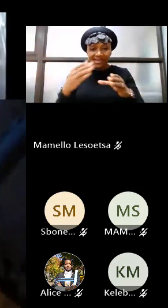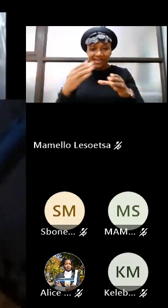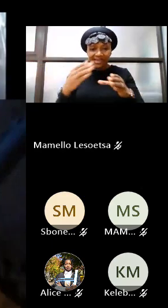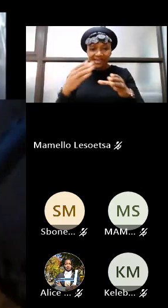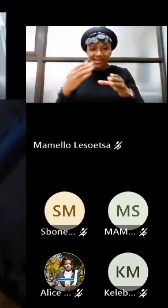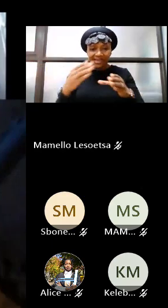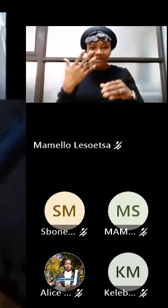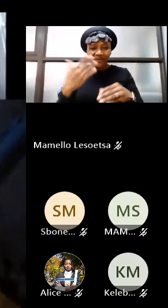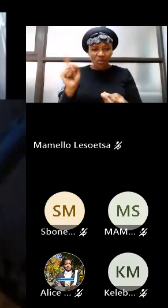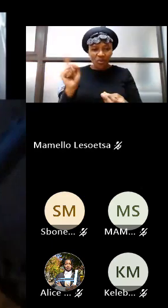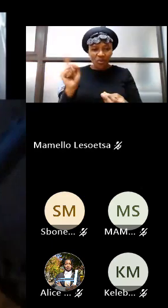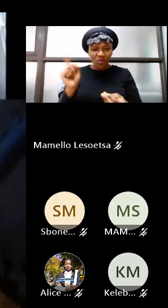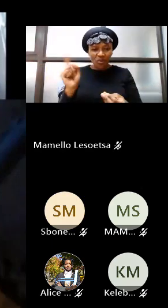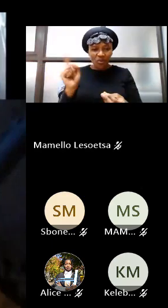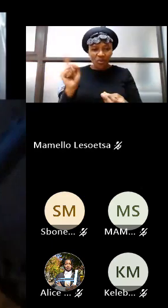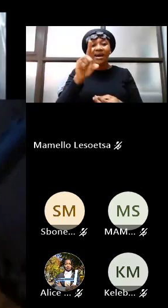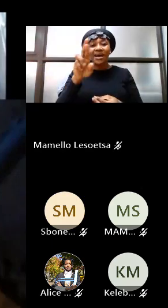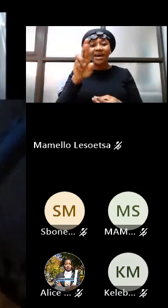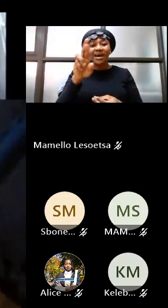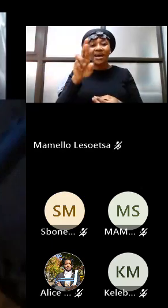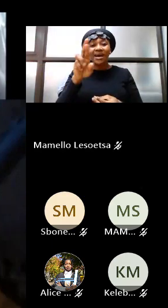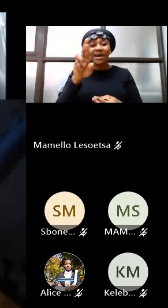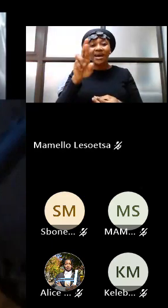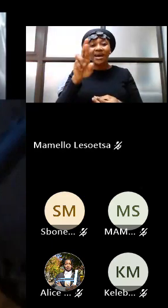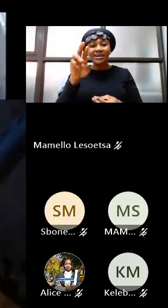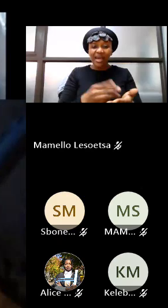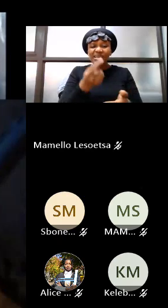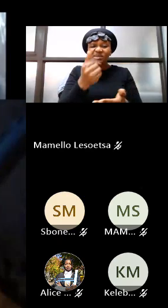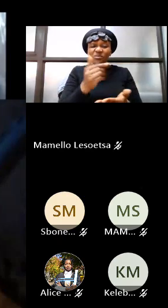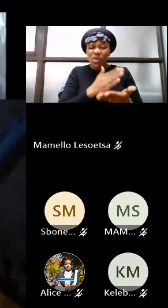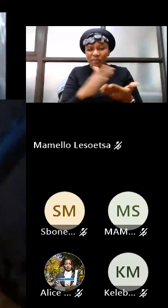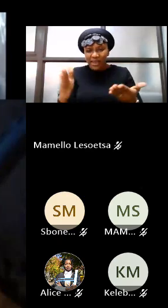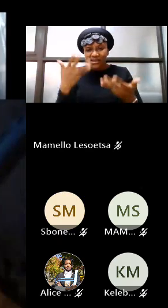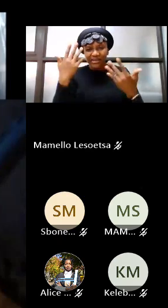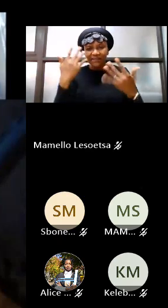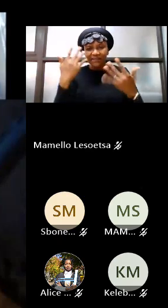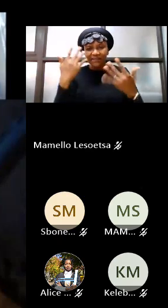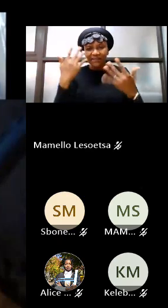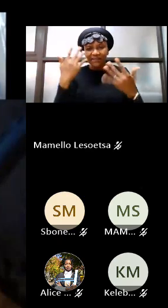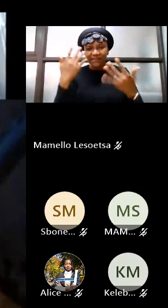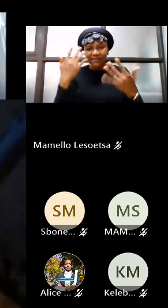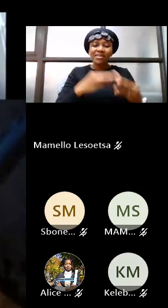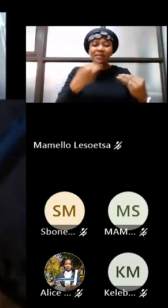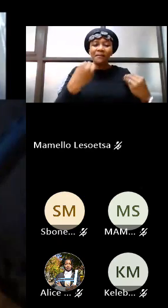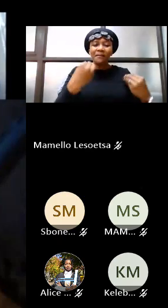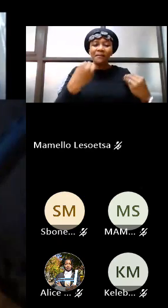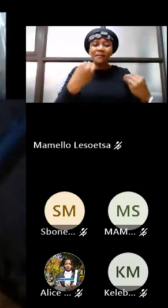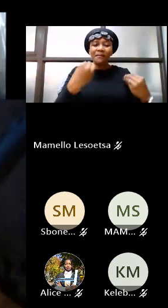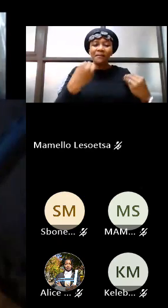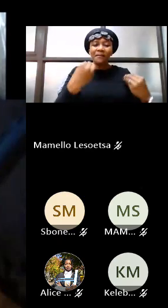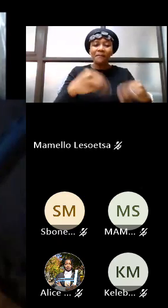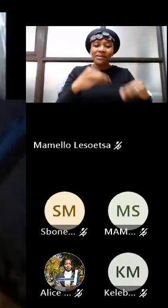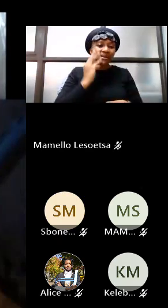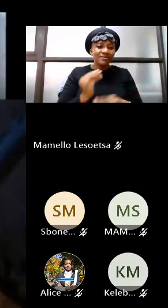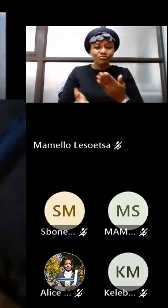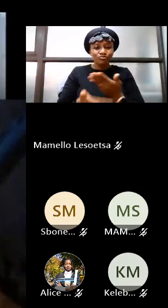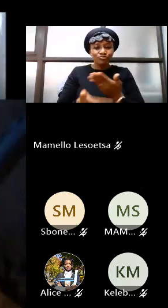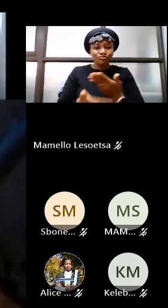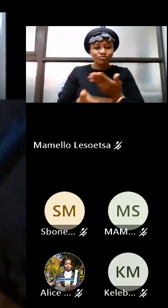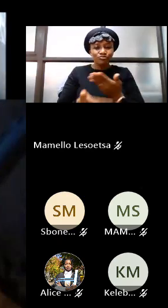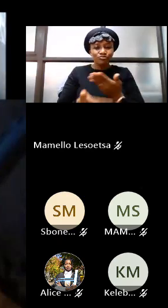So in that case, the mother was working and the grandmother took care of the child. You have the tio here, it's